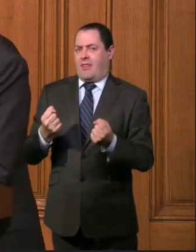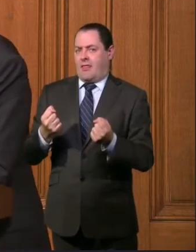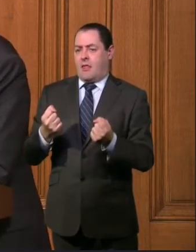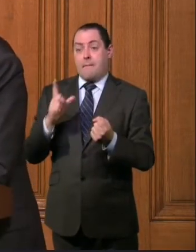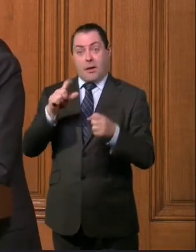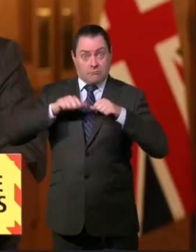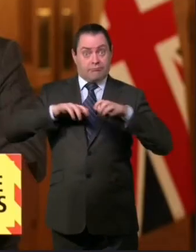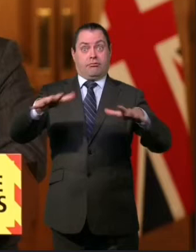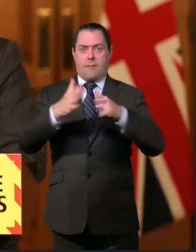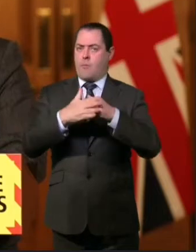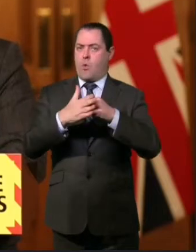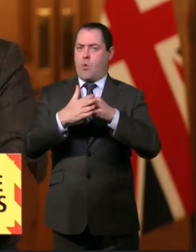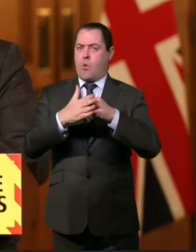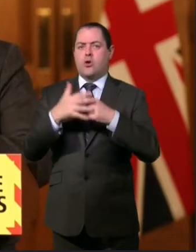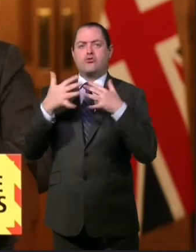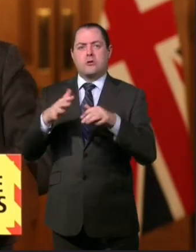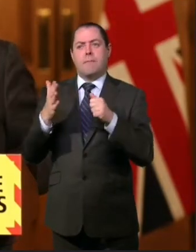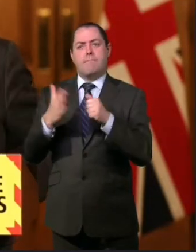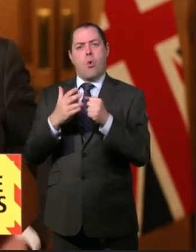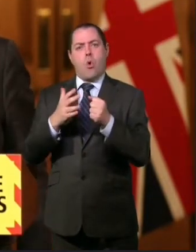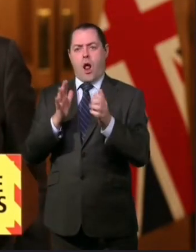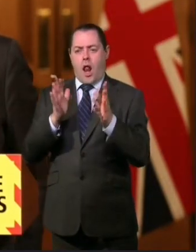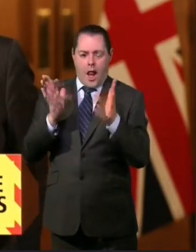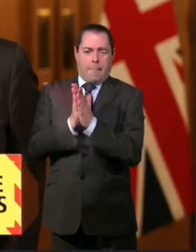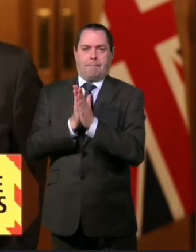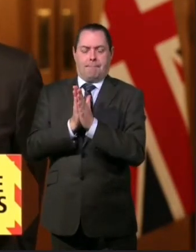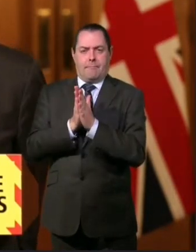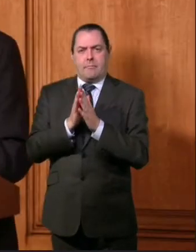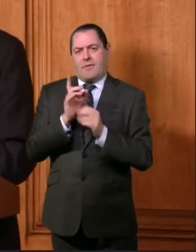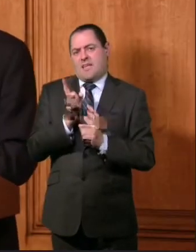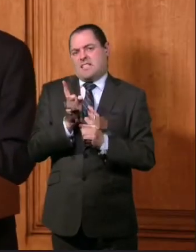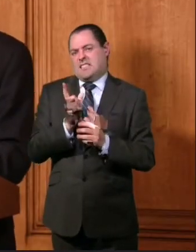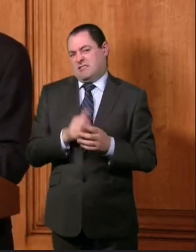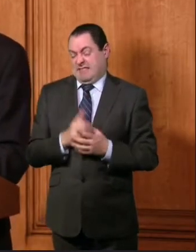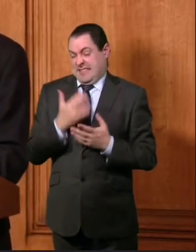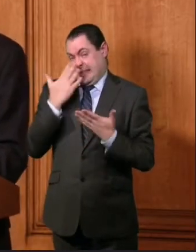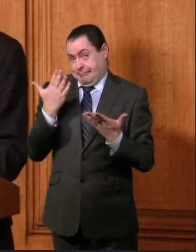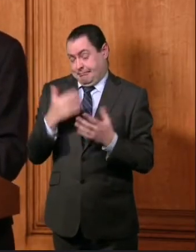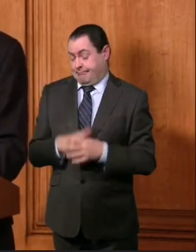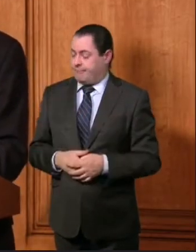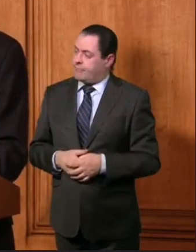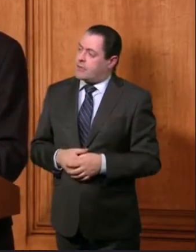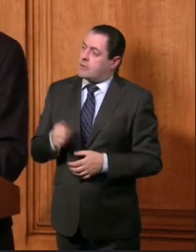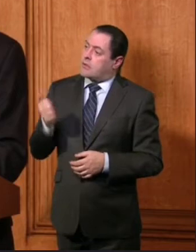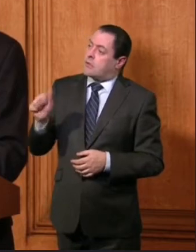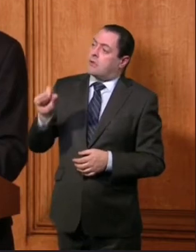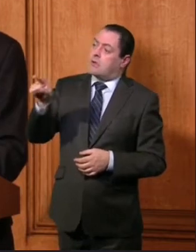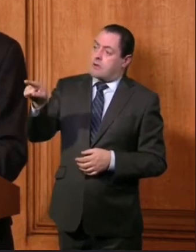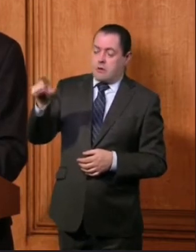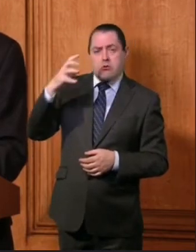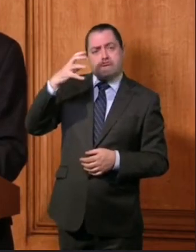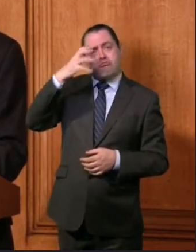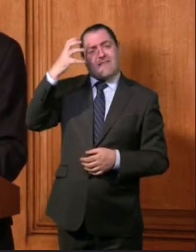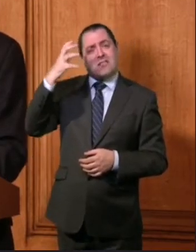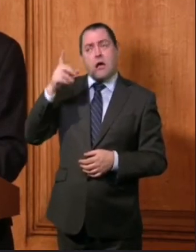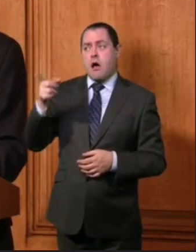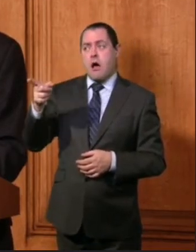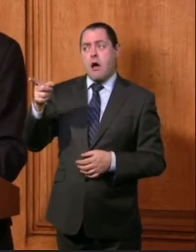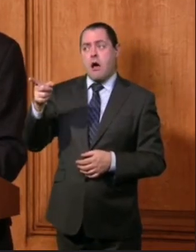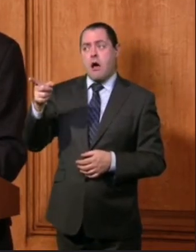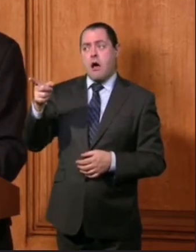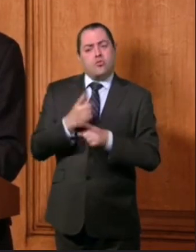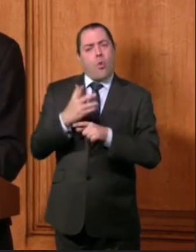somehow. And in terms of the infection rate, if you took the country as a whole and just averaged it, overall the number